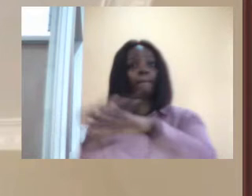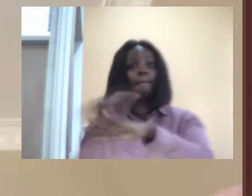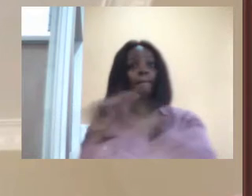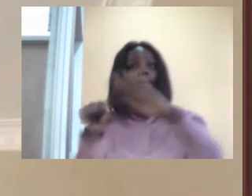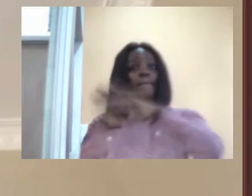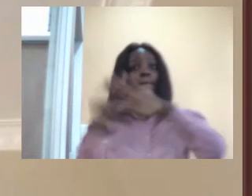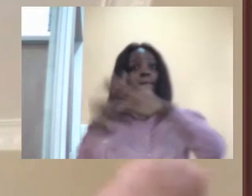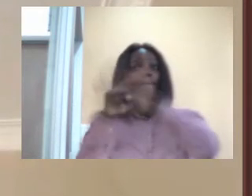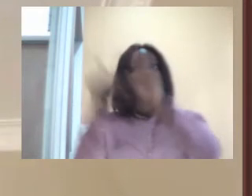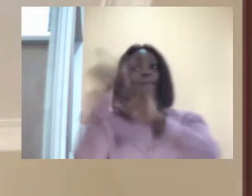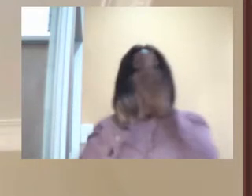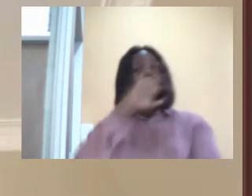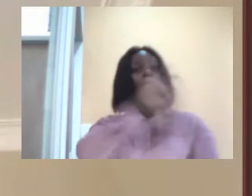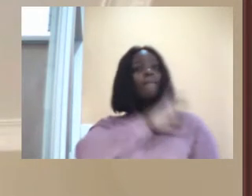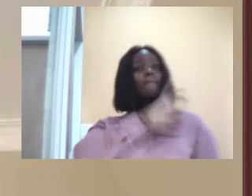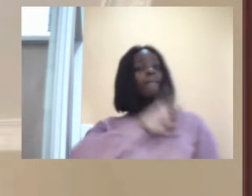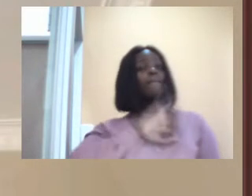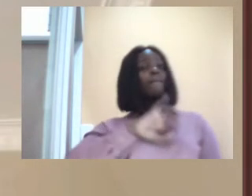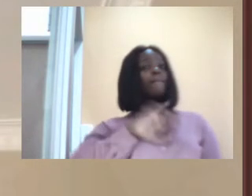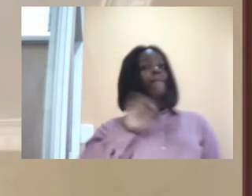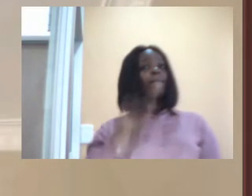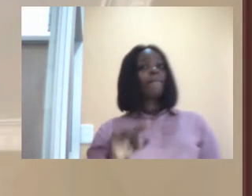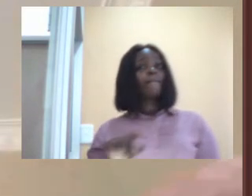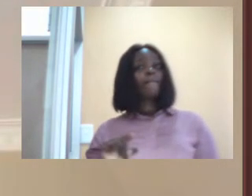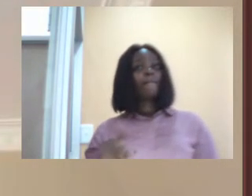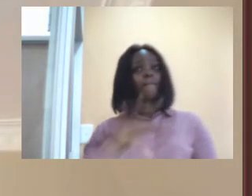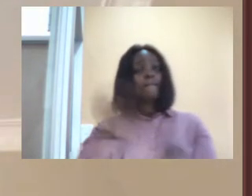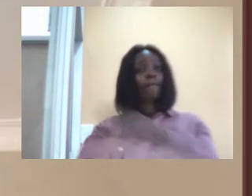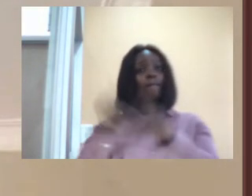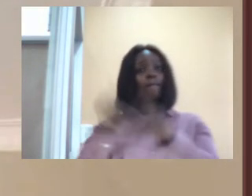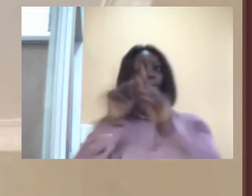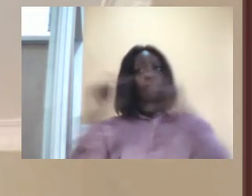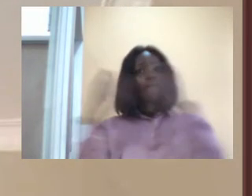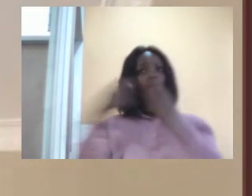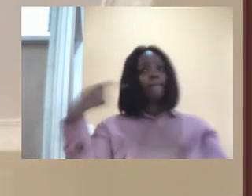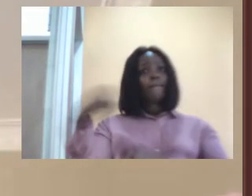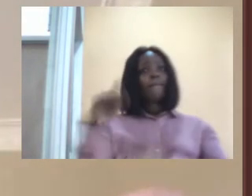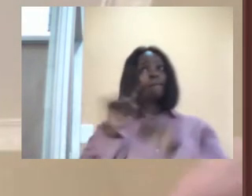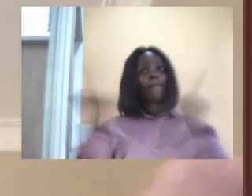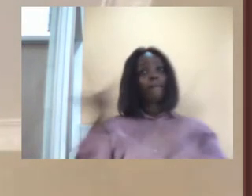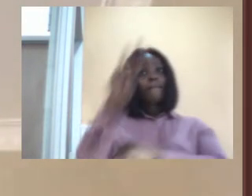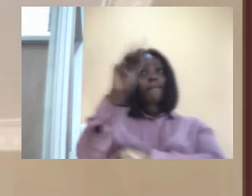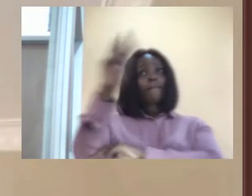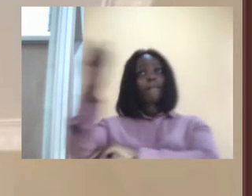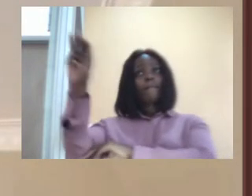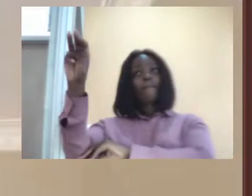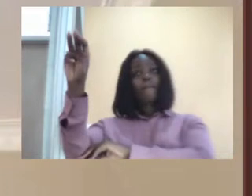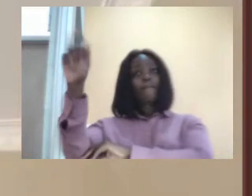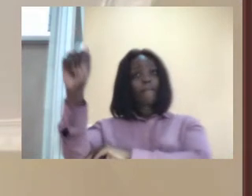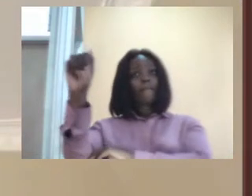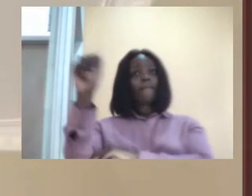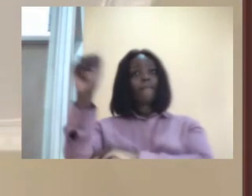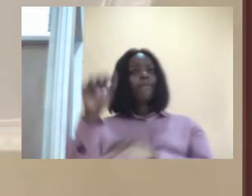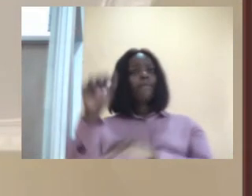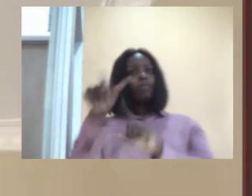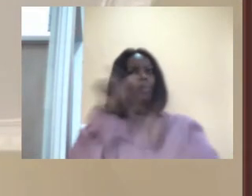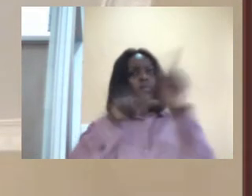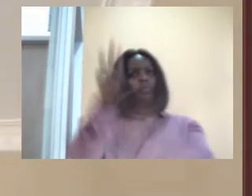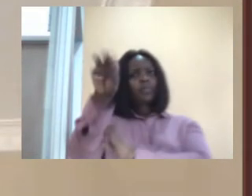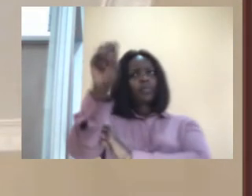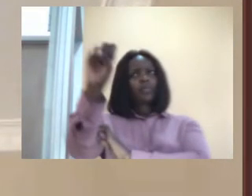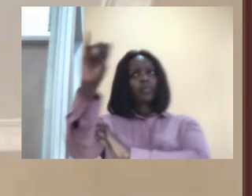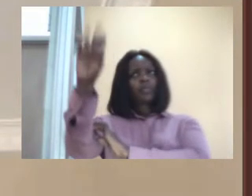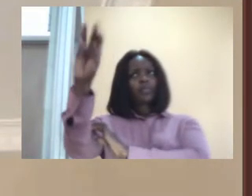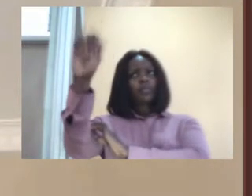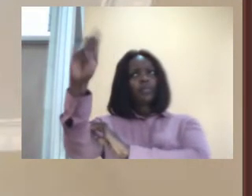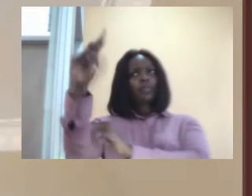a mayor sits in the adjudication team, whereas the MFMA does not allow that. So, siyafisa ukuba uMsimanga ukuthi ayigade, as